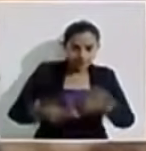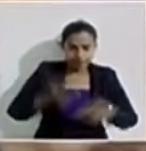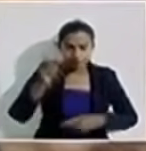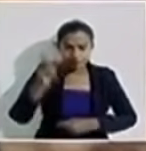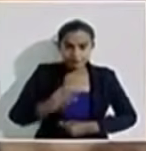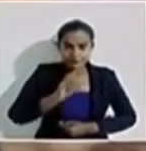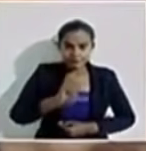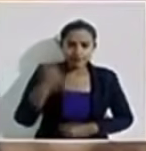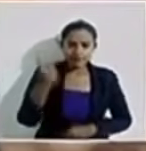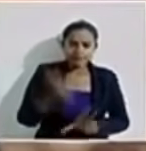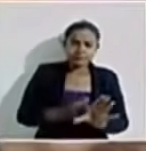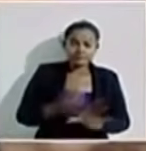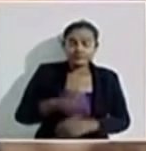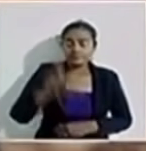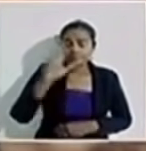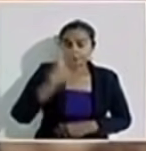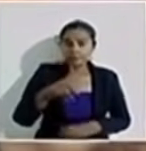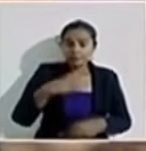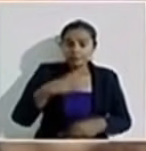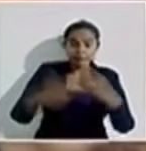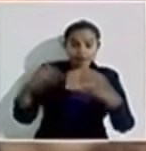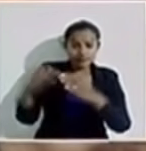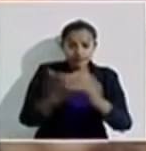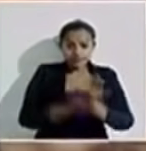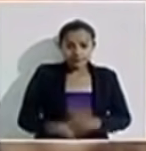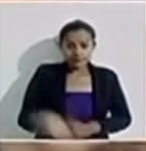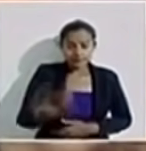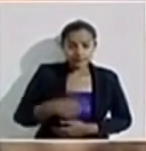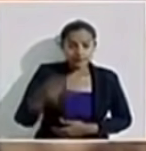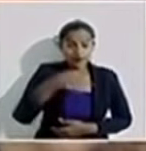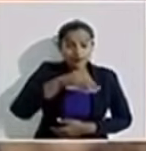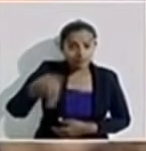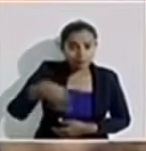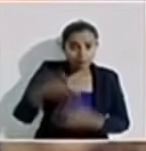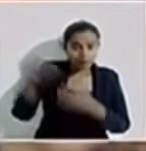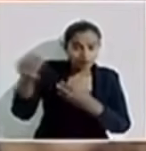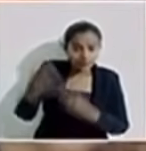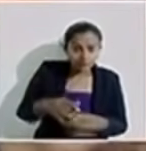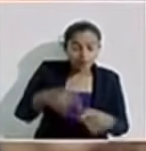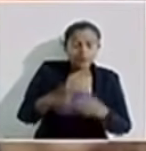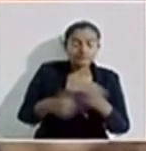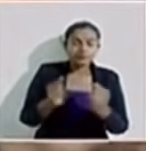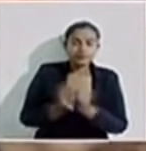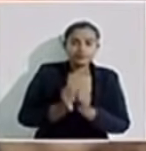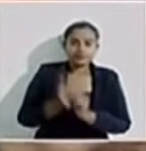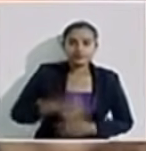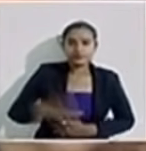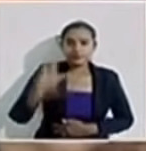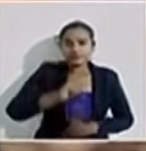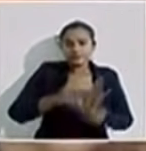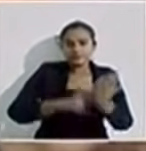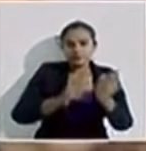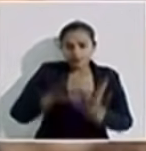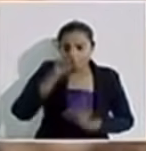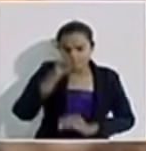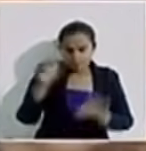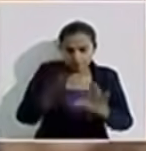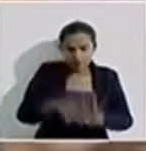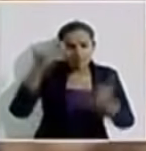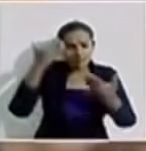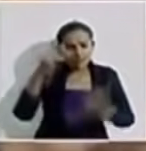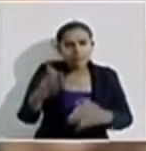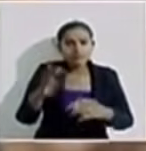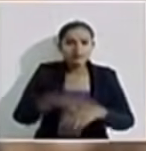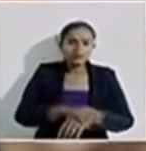a spices exporting company, was found dead in his office on the 9th of June 2017. Although his final rites were